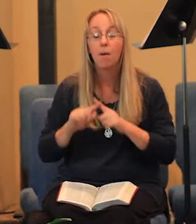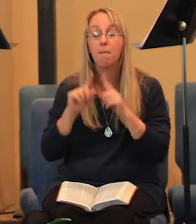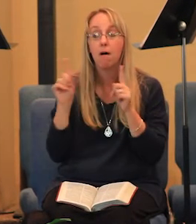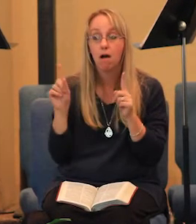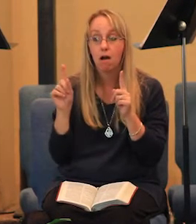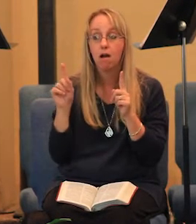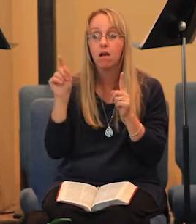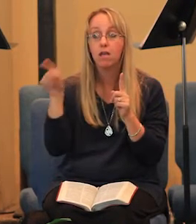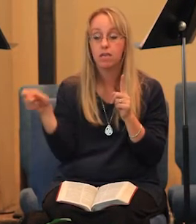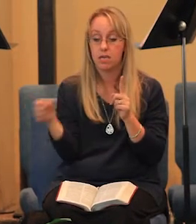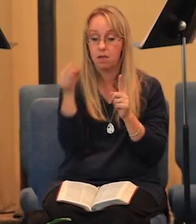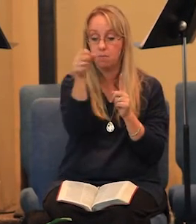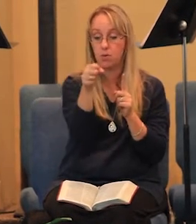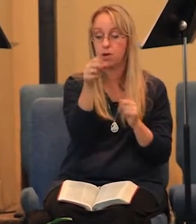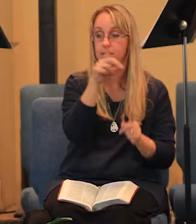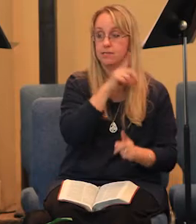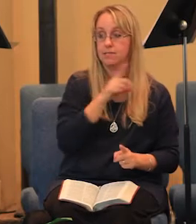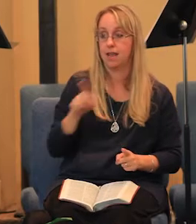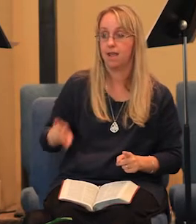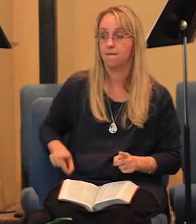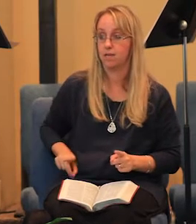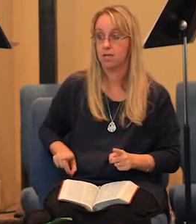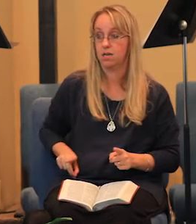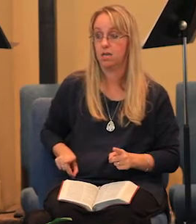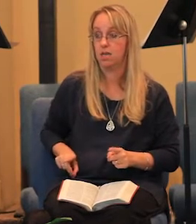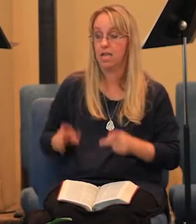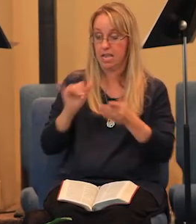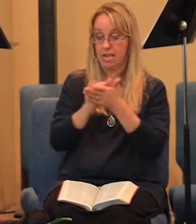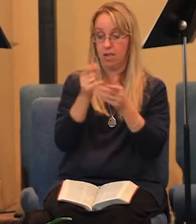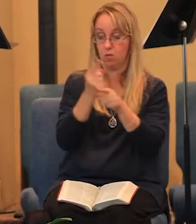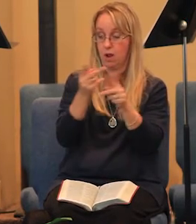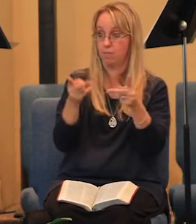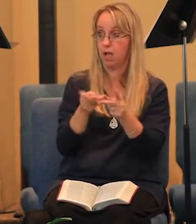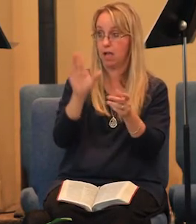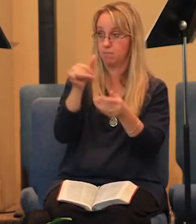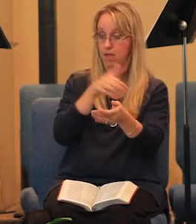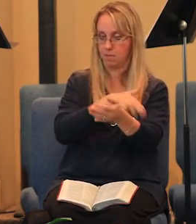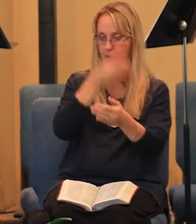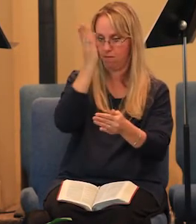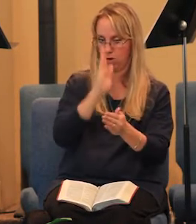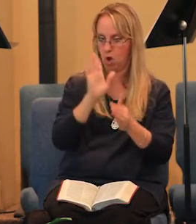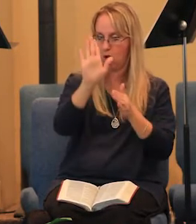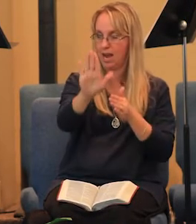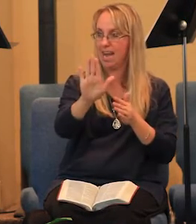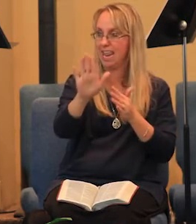But he put David in place by the power of God. And the lineage of Jesus